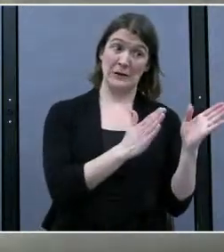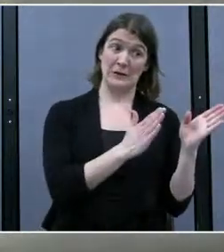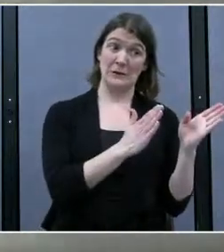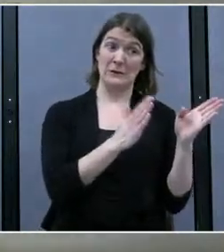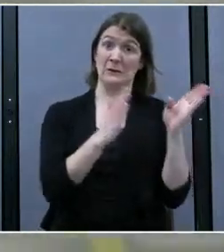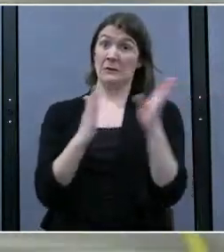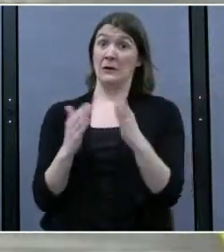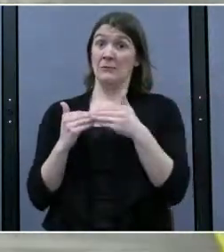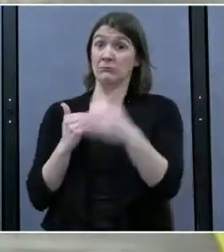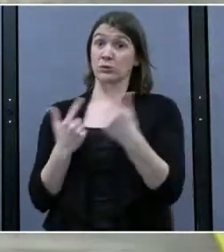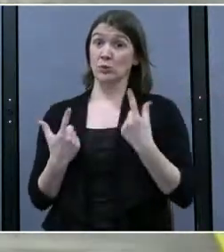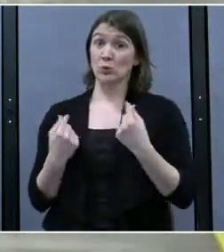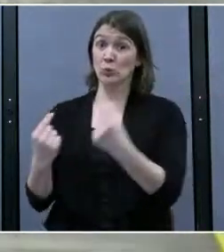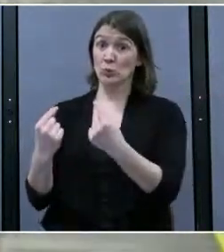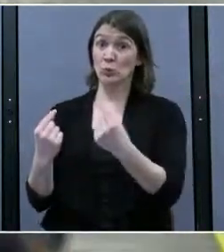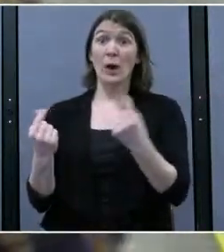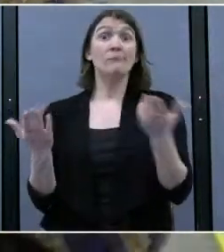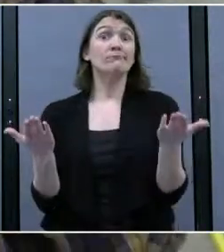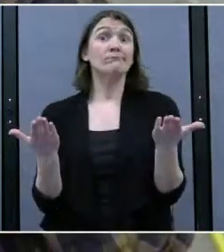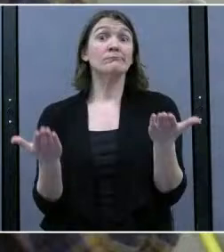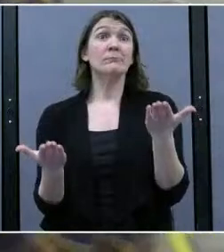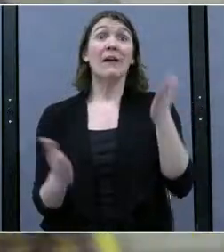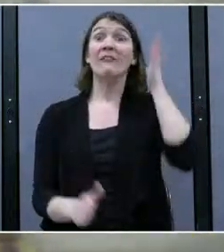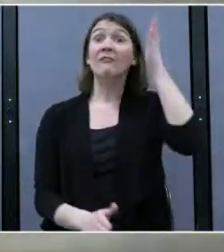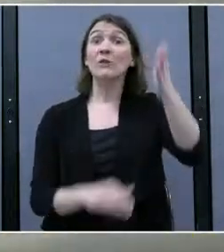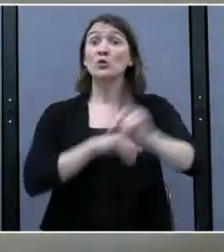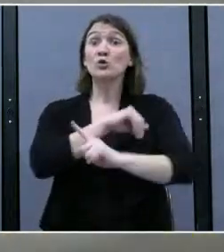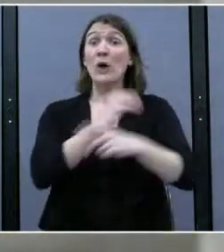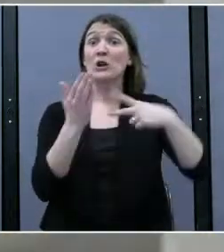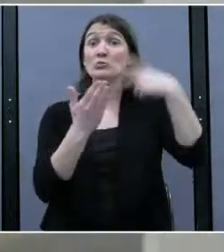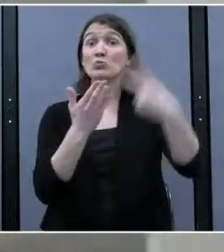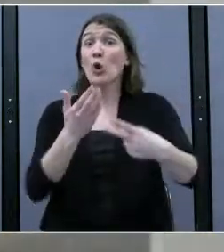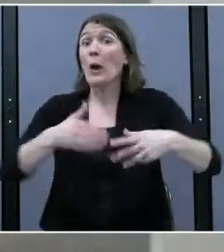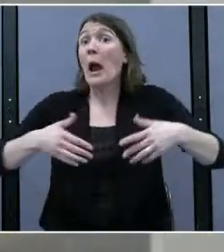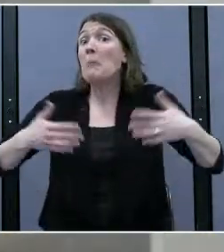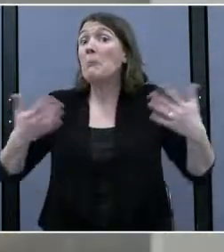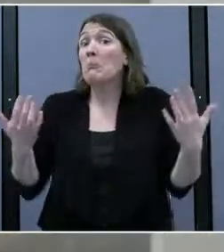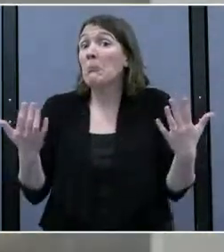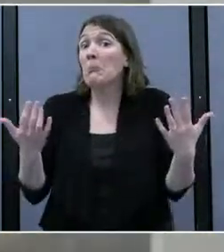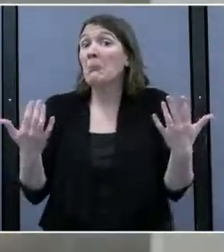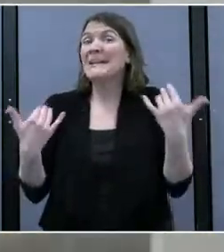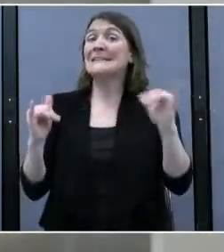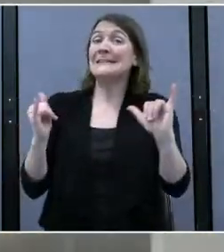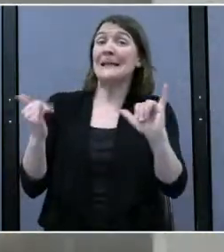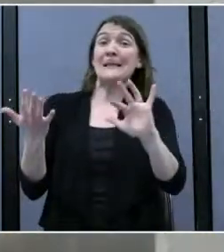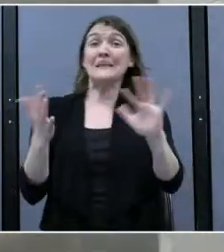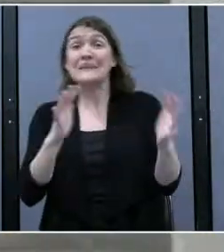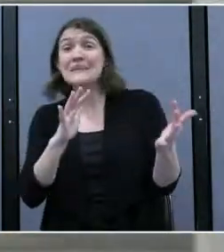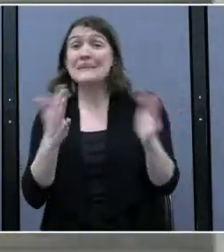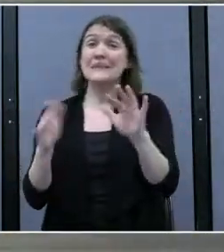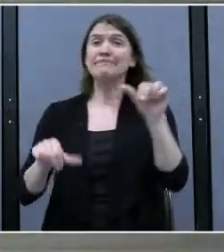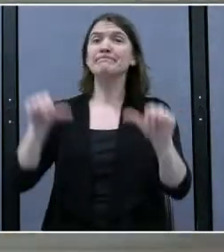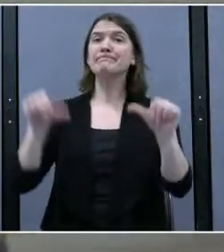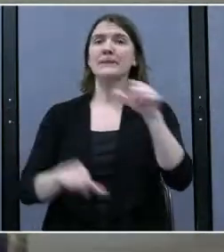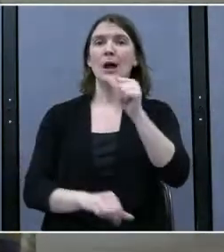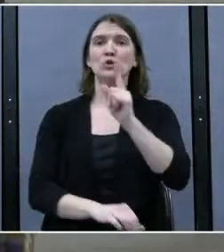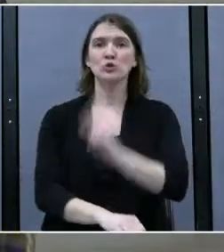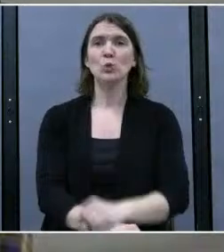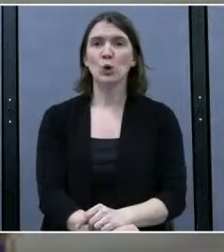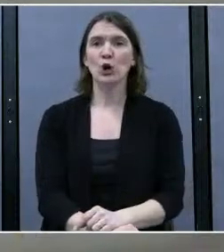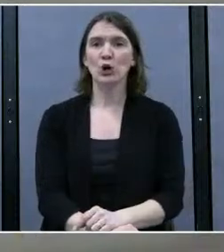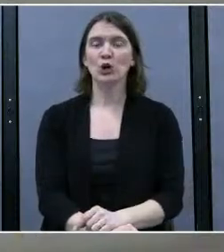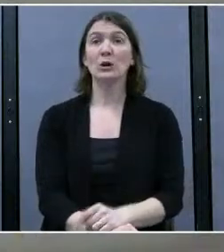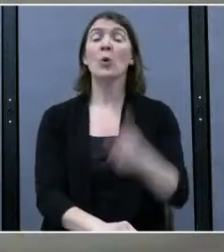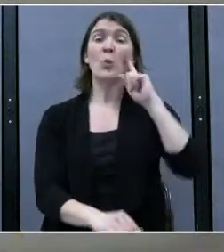address that issue going forward in, let's call it the future trash program, is still a little bit up in the air. We were